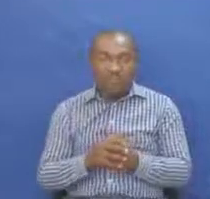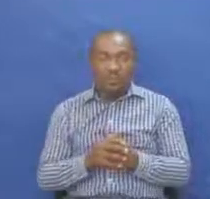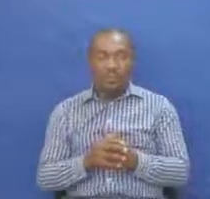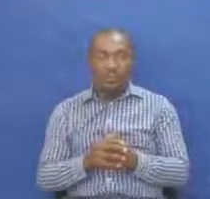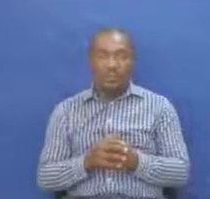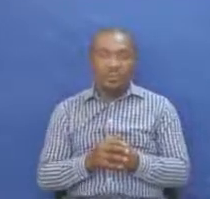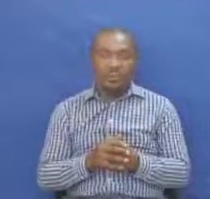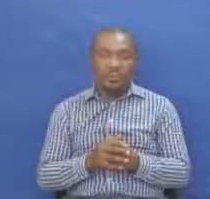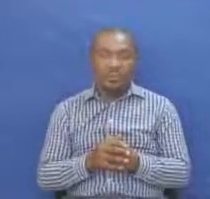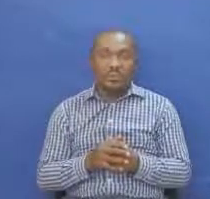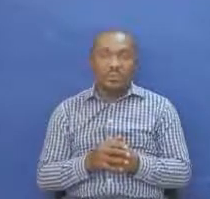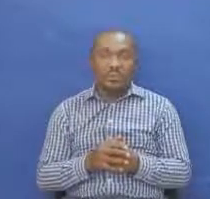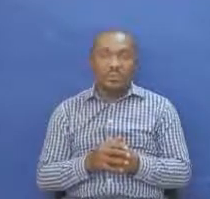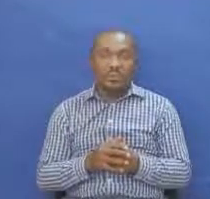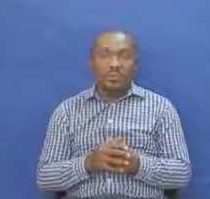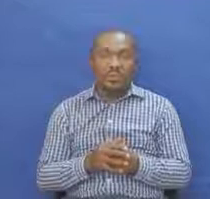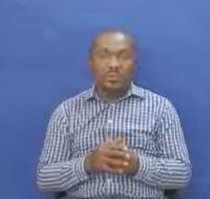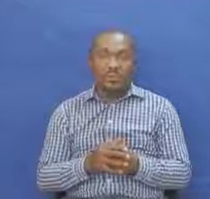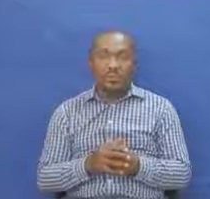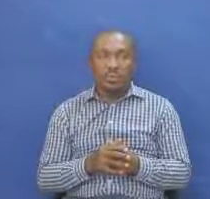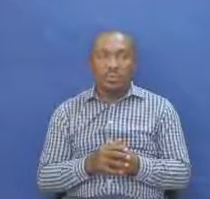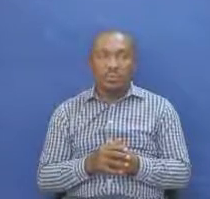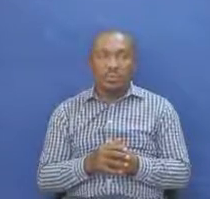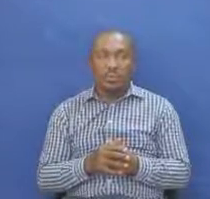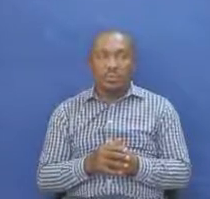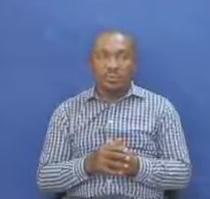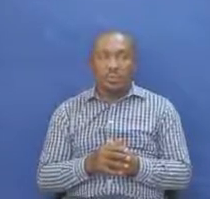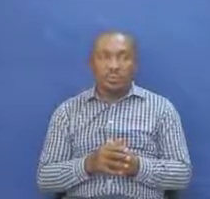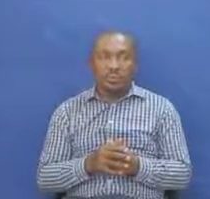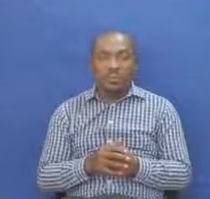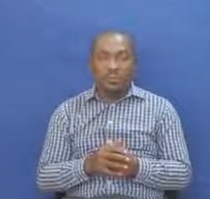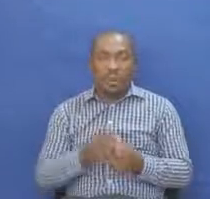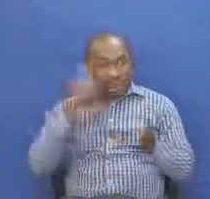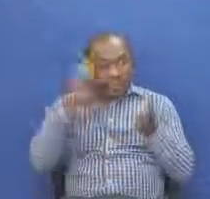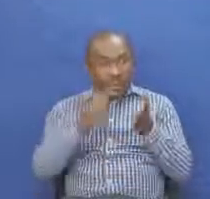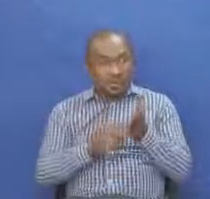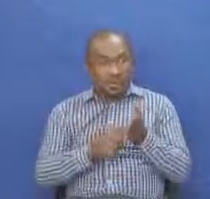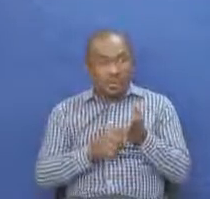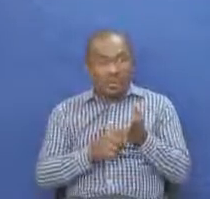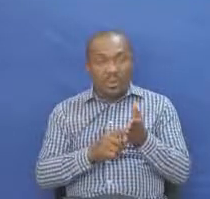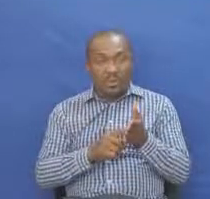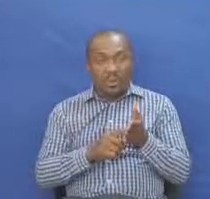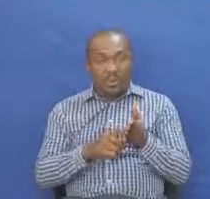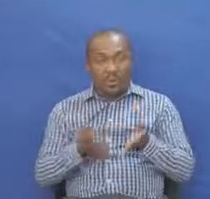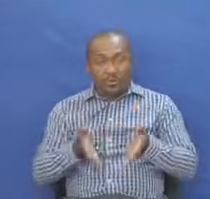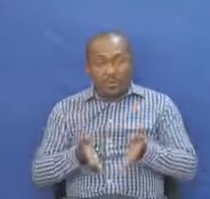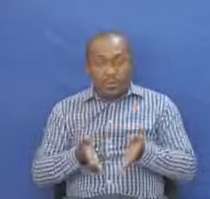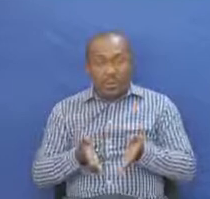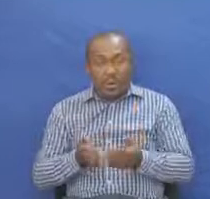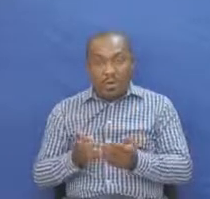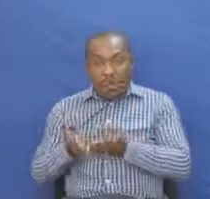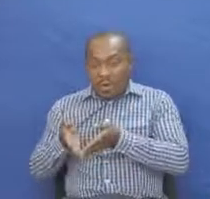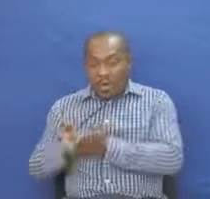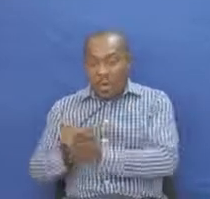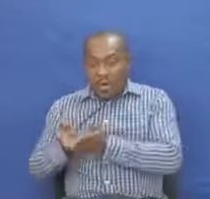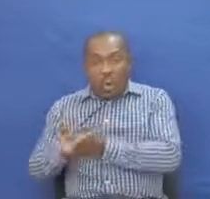of cell decrease. Which means in order for the growth to take place, the number of